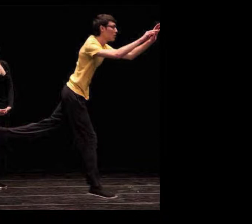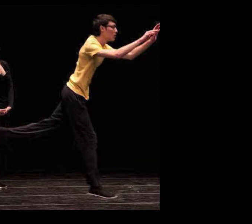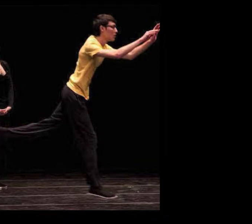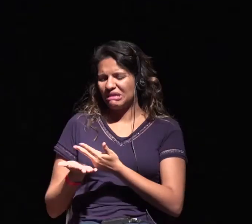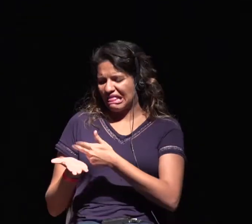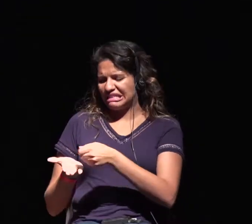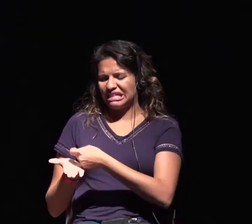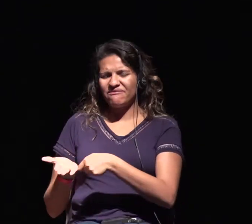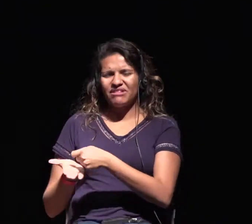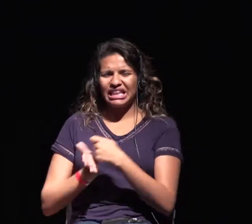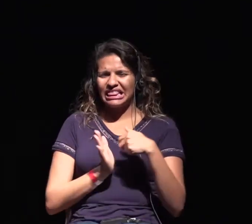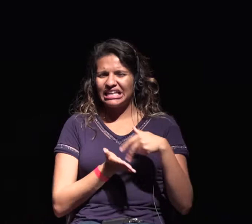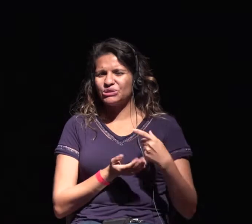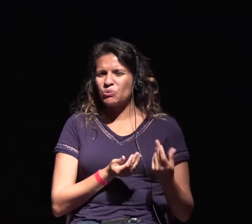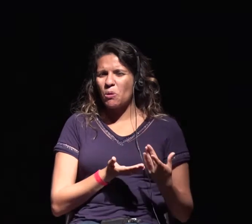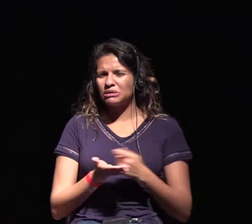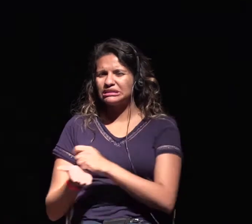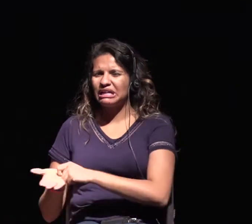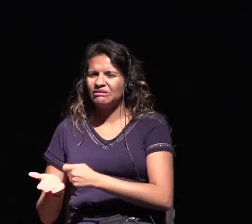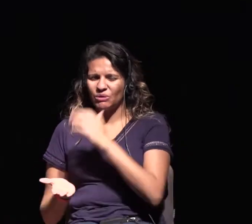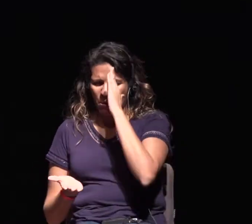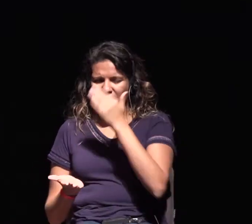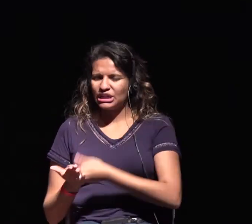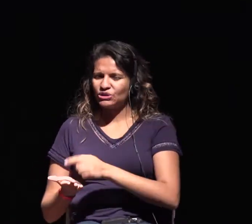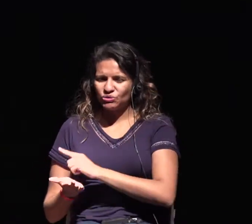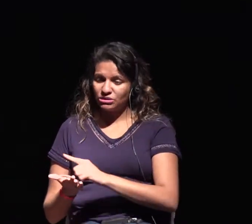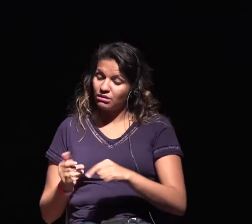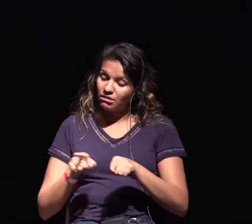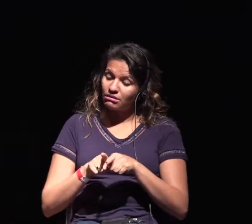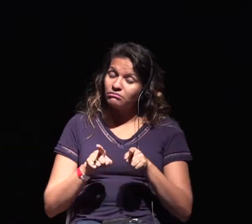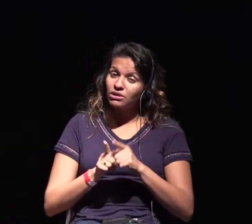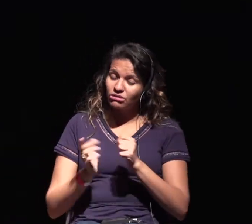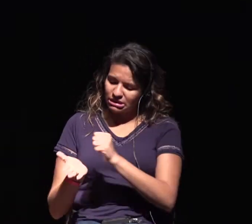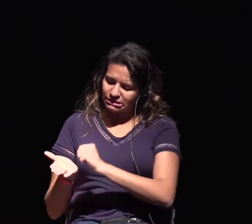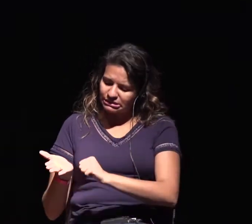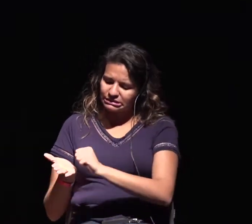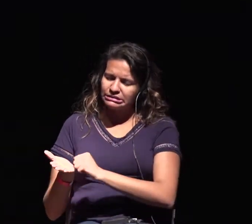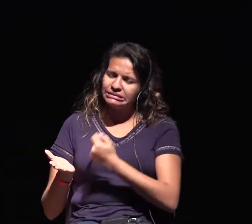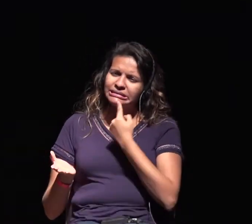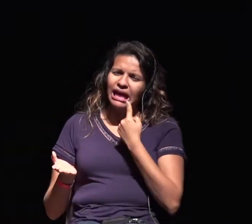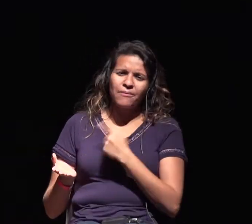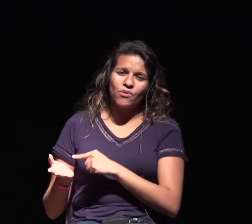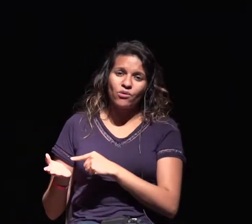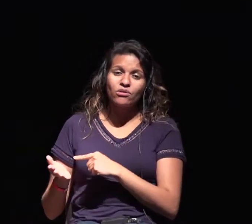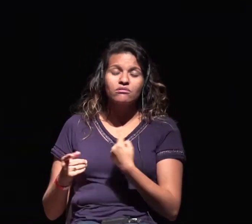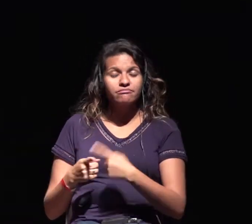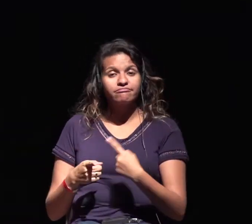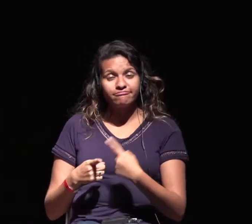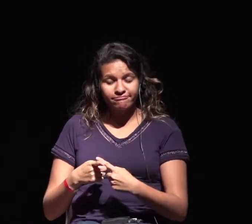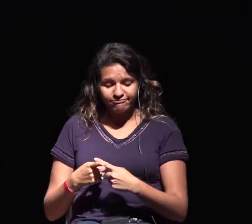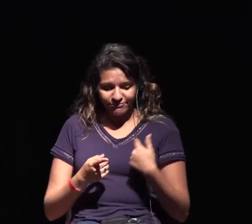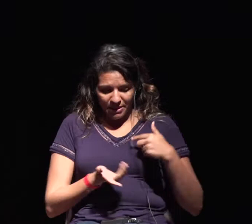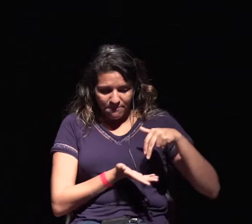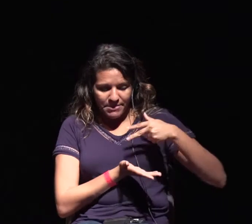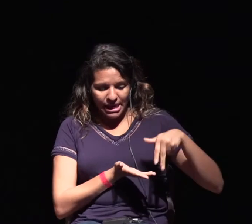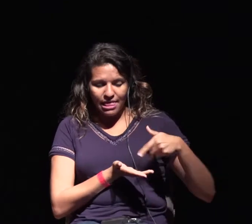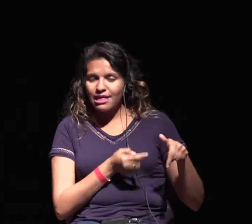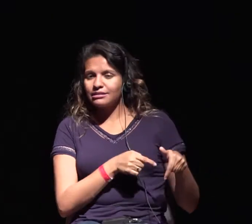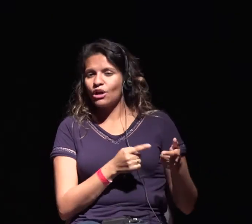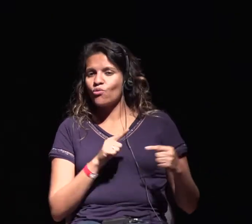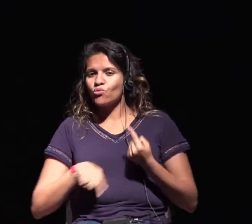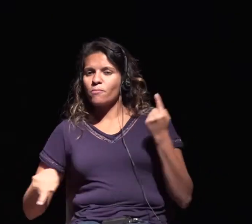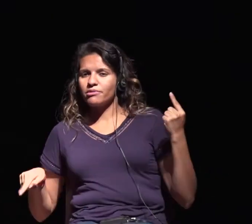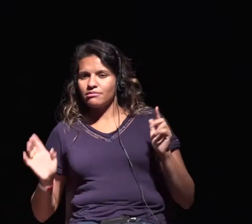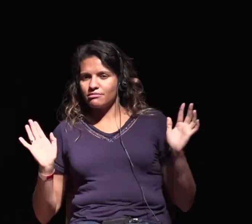Laban notation for her iconic dance Trio A, first performed in 1966. In part because contemporary